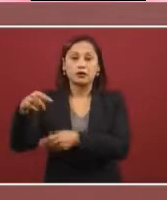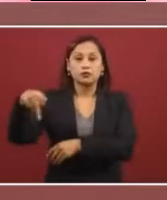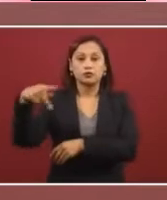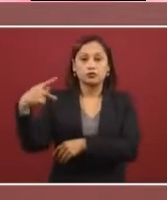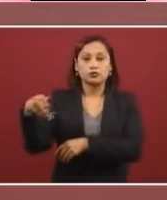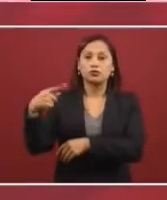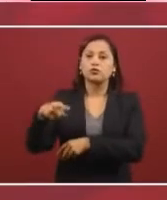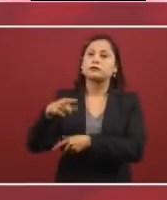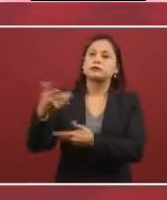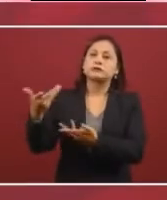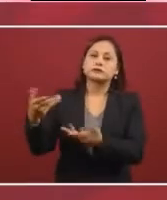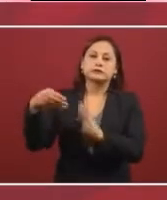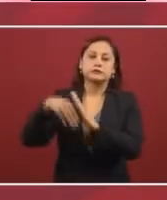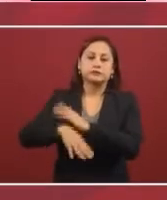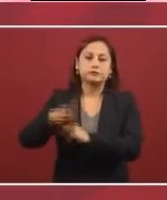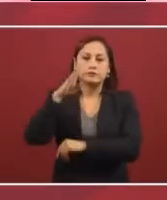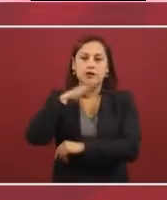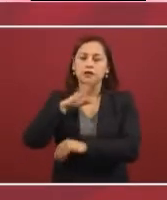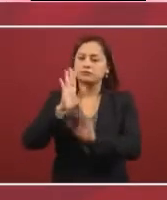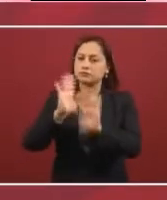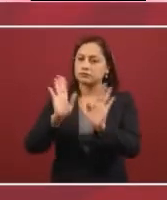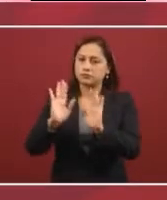Yes, we do have information,